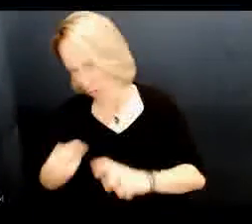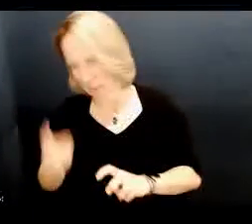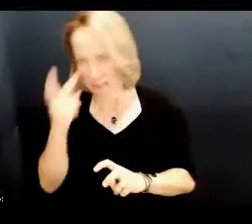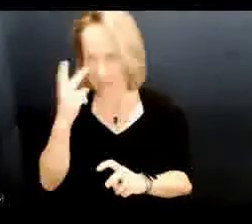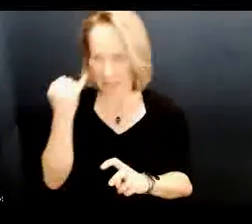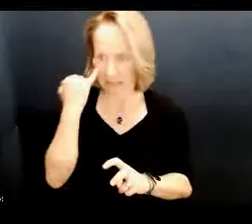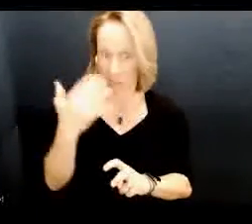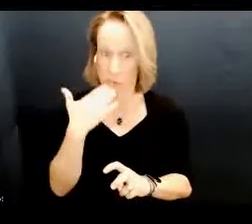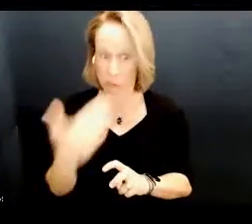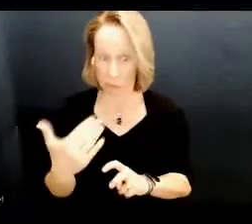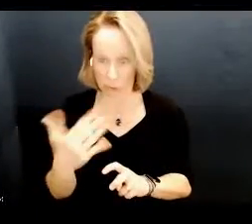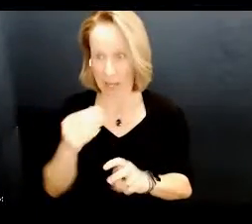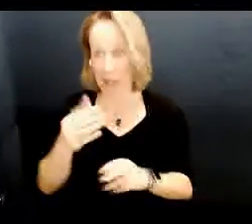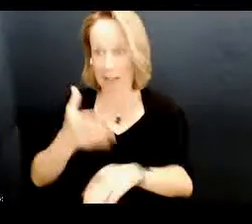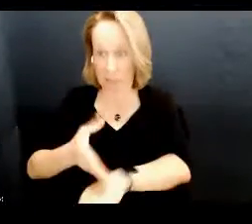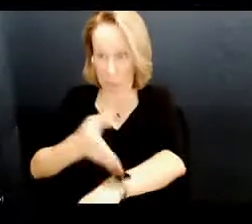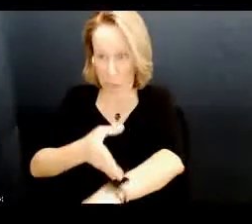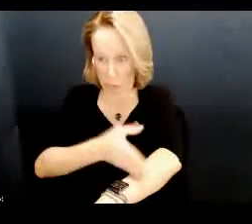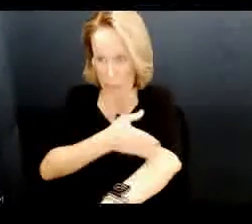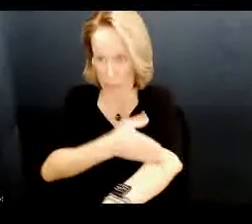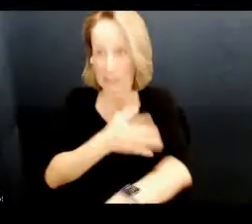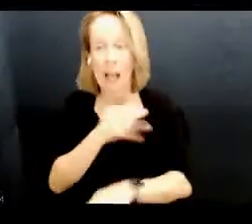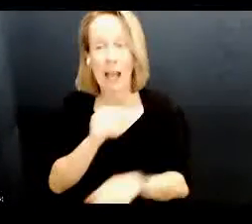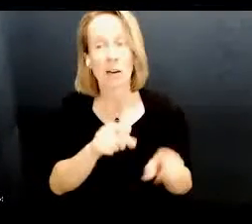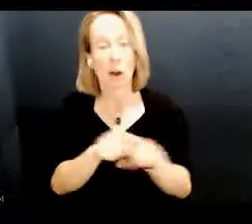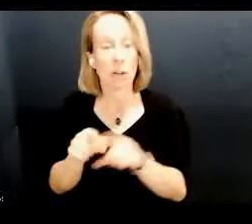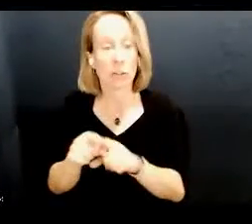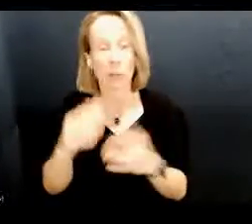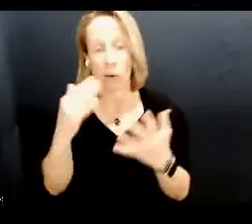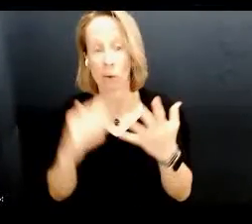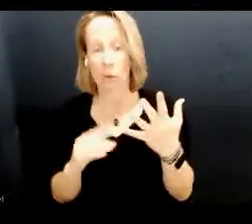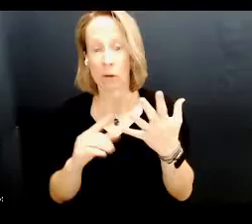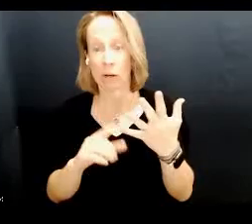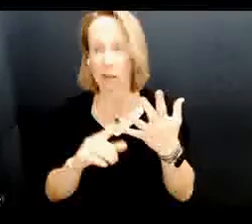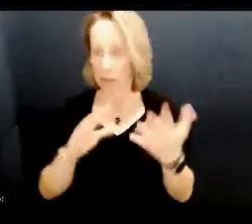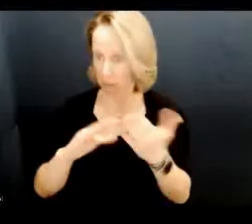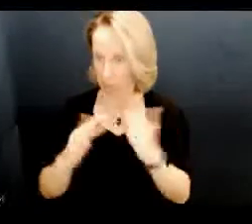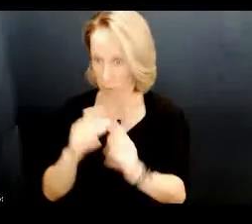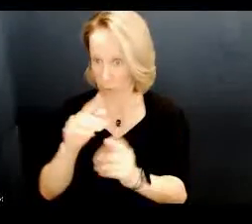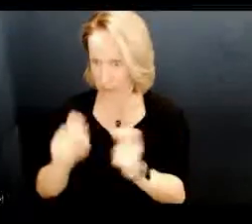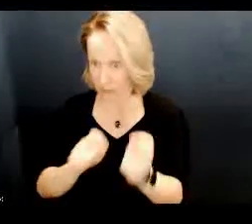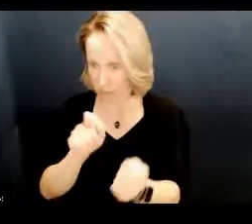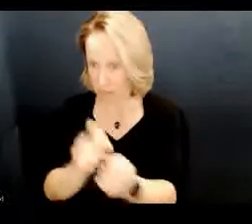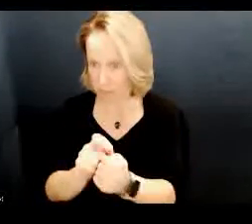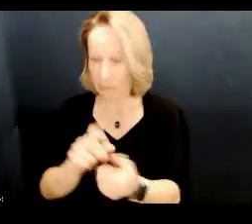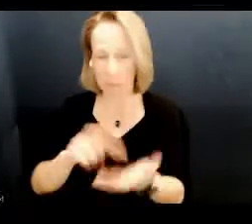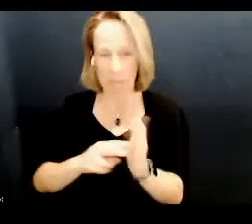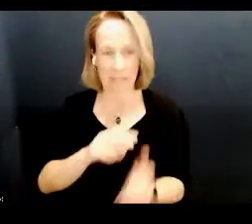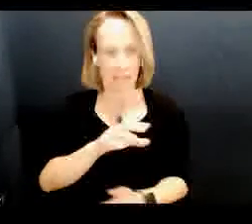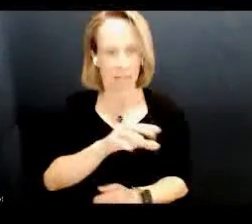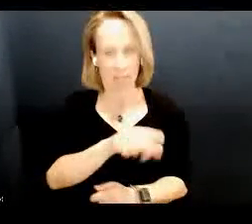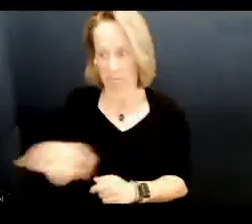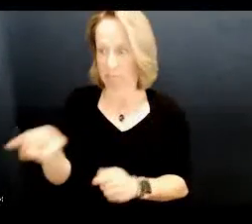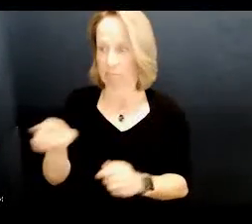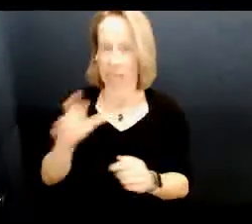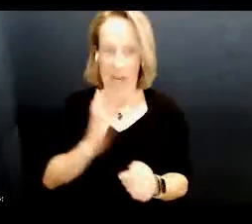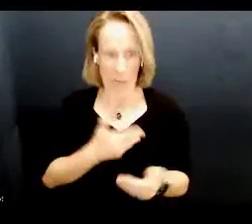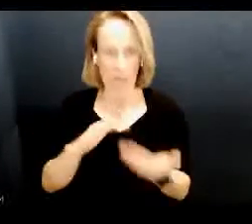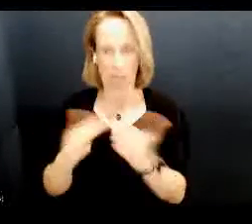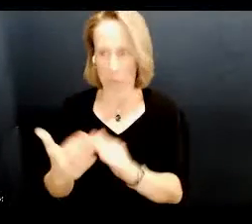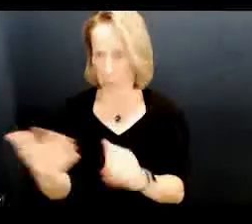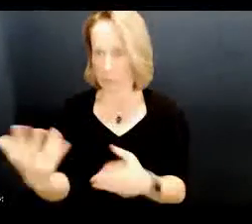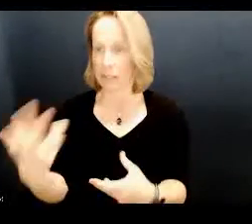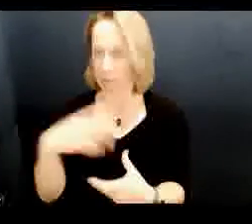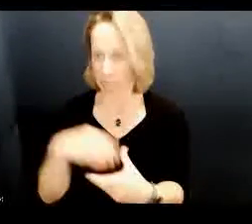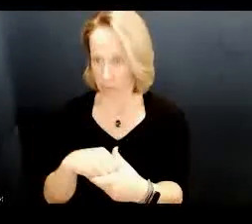And it's community specific, right? So our response is by and for the community that we serve, right? I've helped